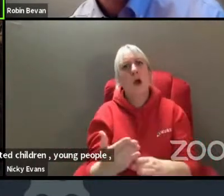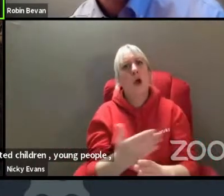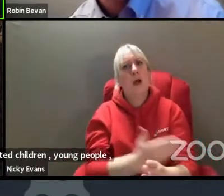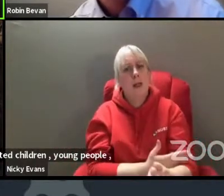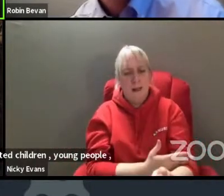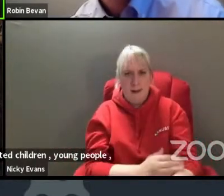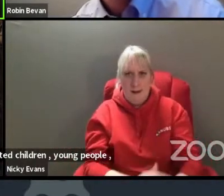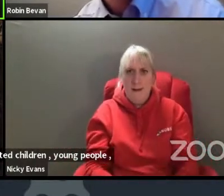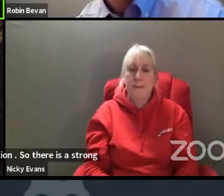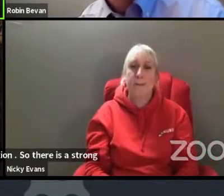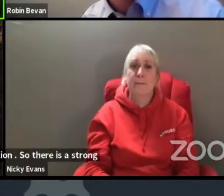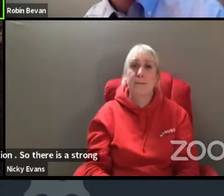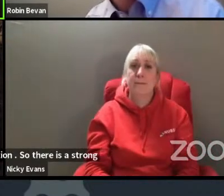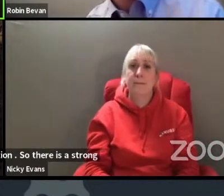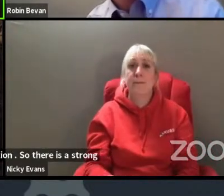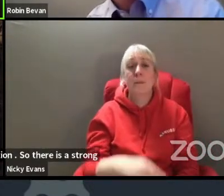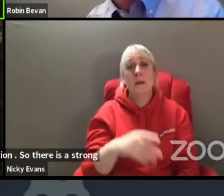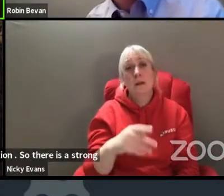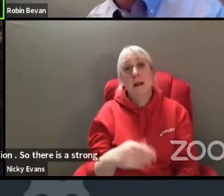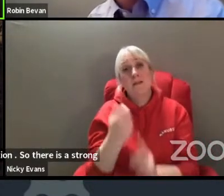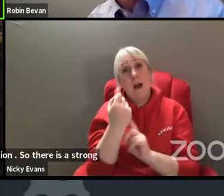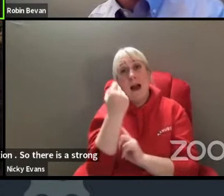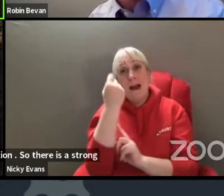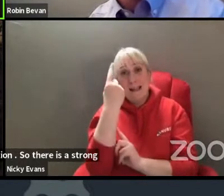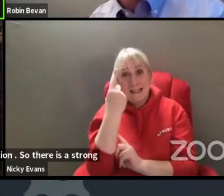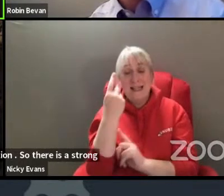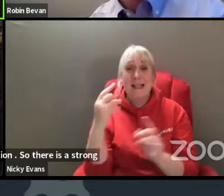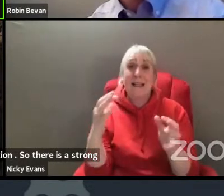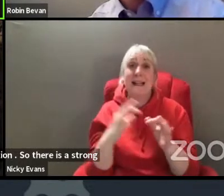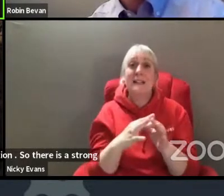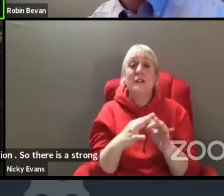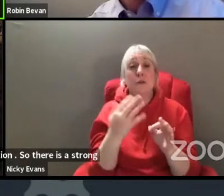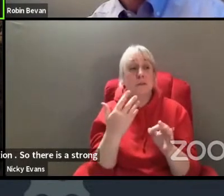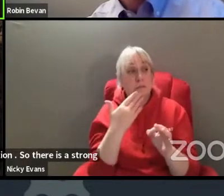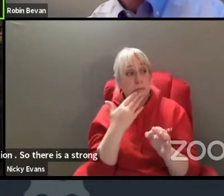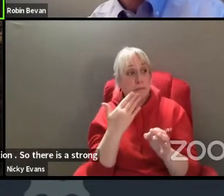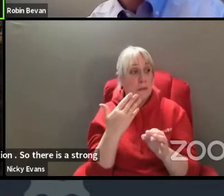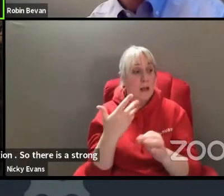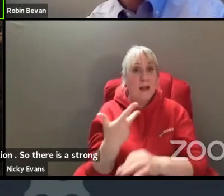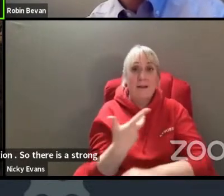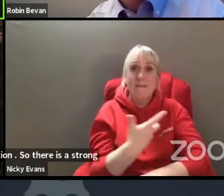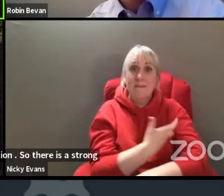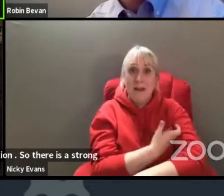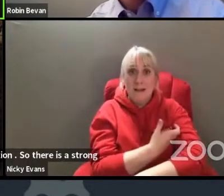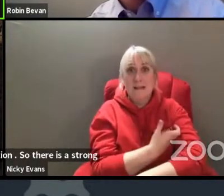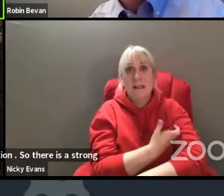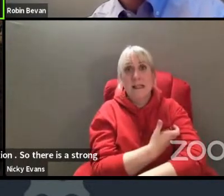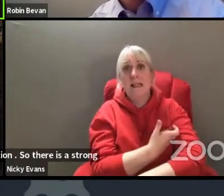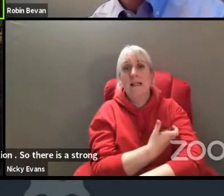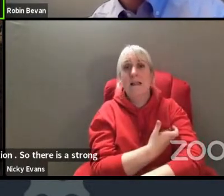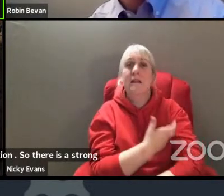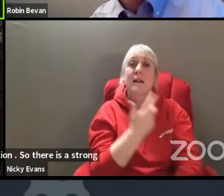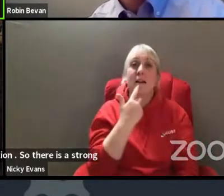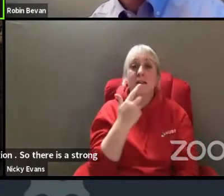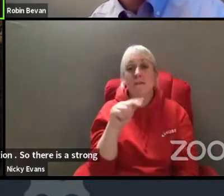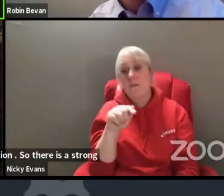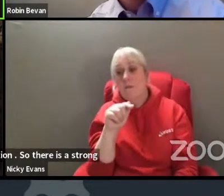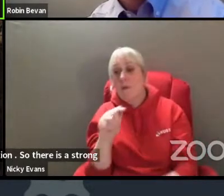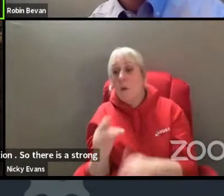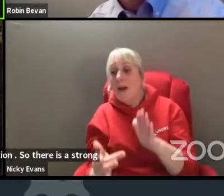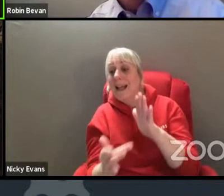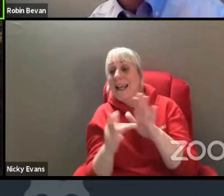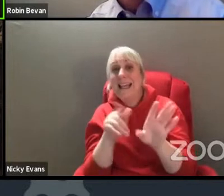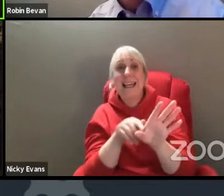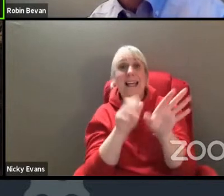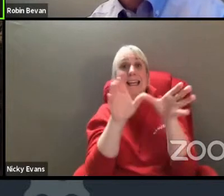of a vaccine premium for school staff based on adding some years to the calendar age of key workers that may be worth